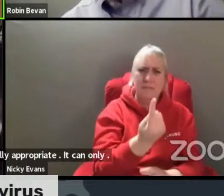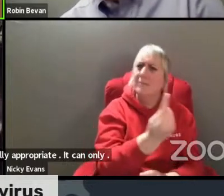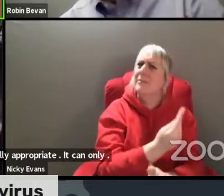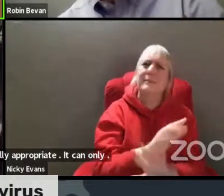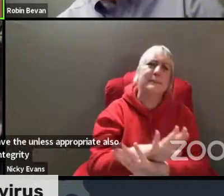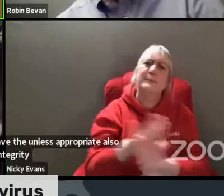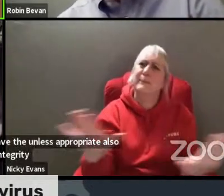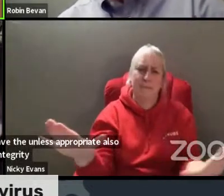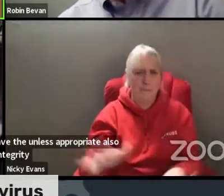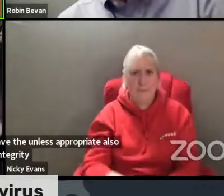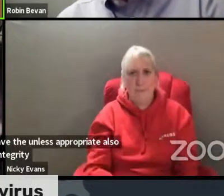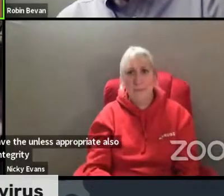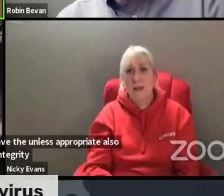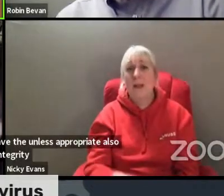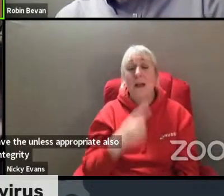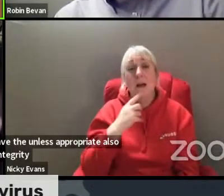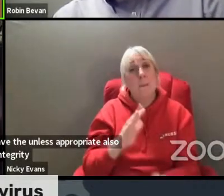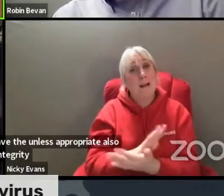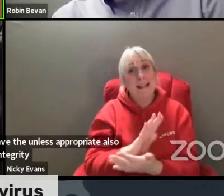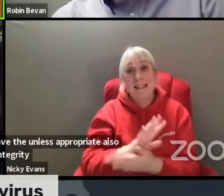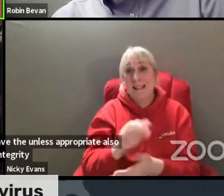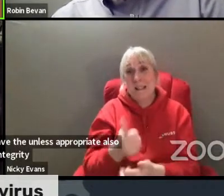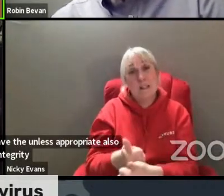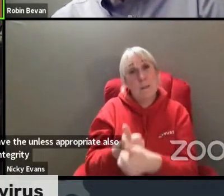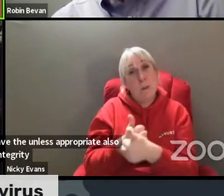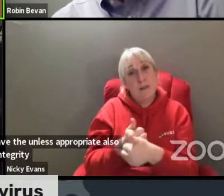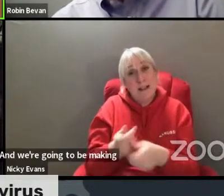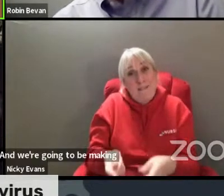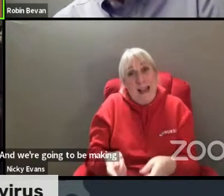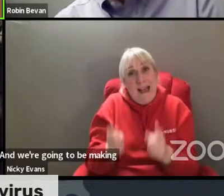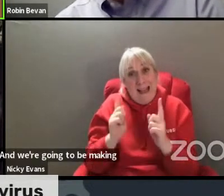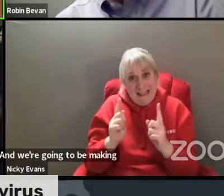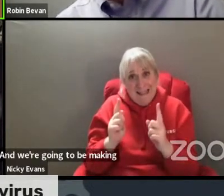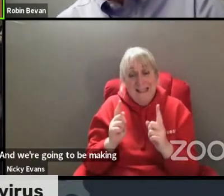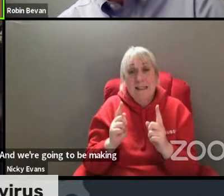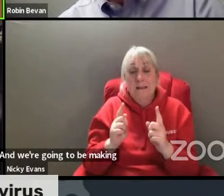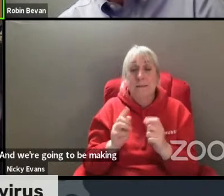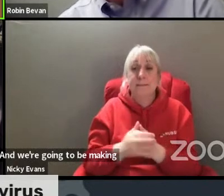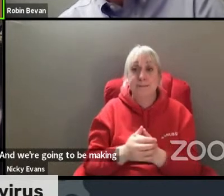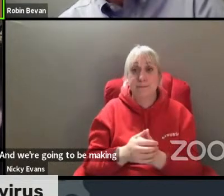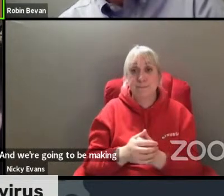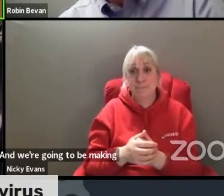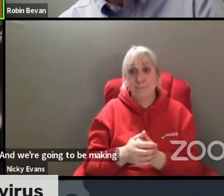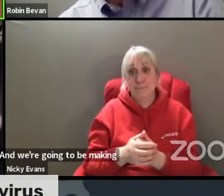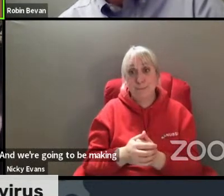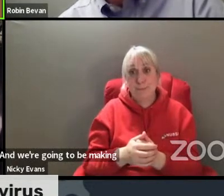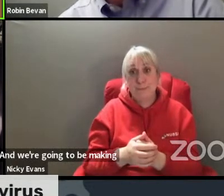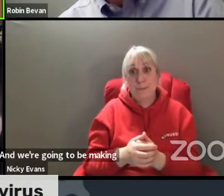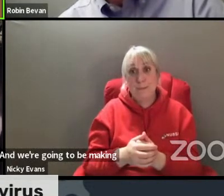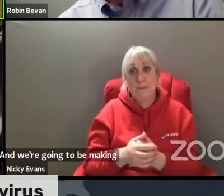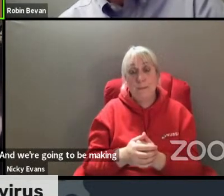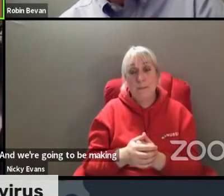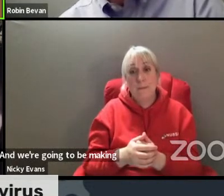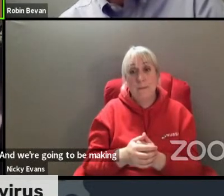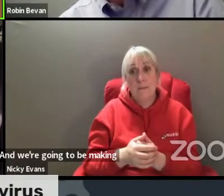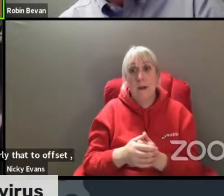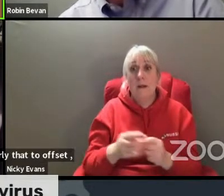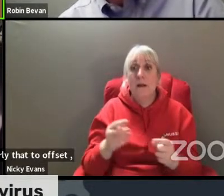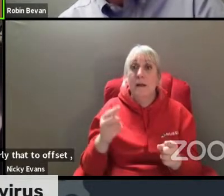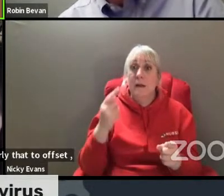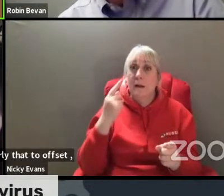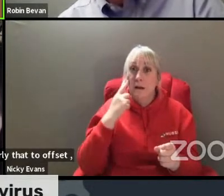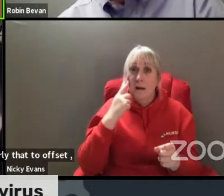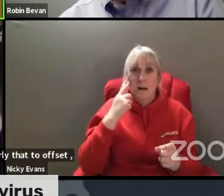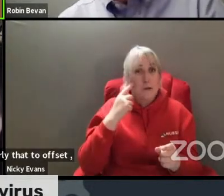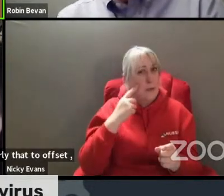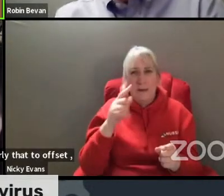head, or she is a supportive head, they're probably doing the right things to improve the school and give them confidence that they're doing that and shouldn't be over concerned